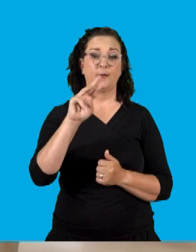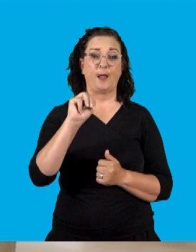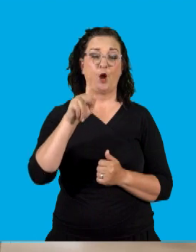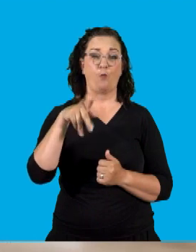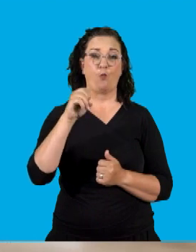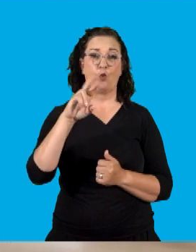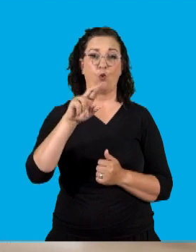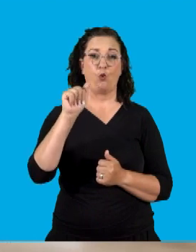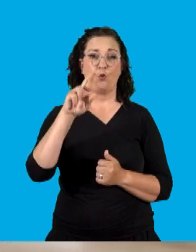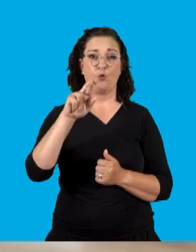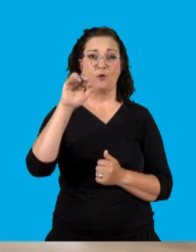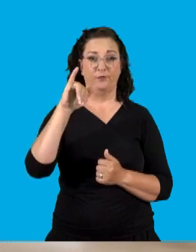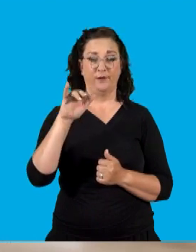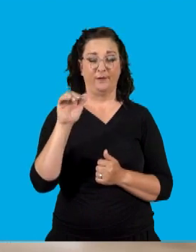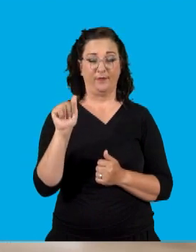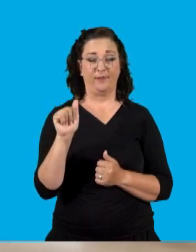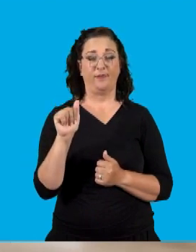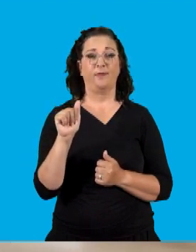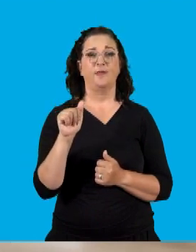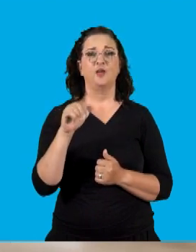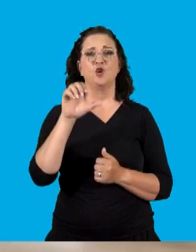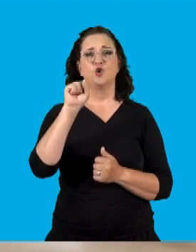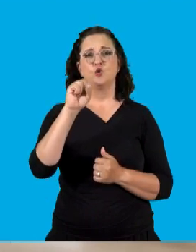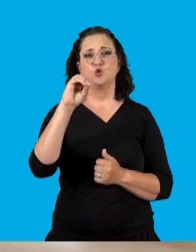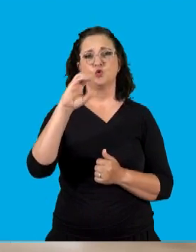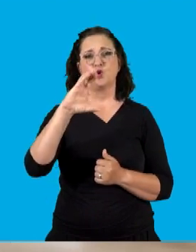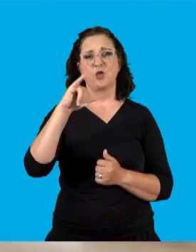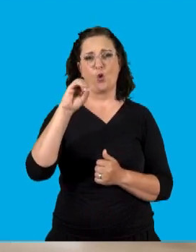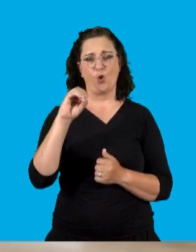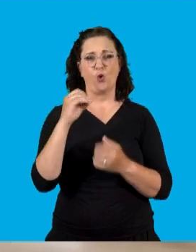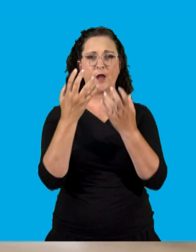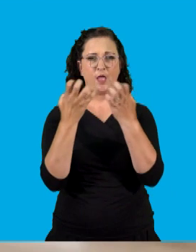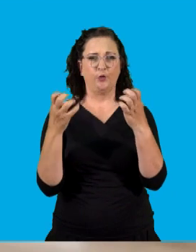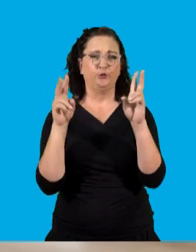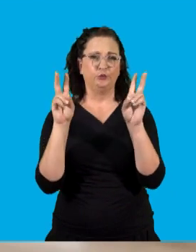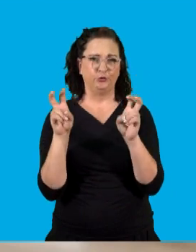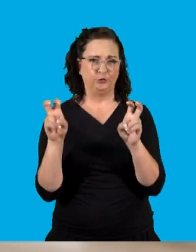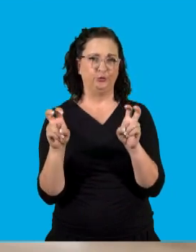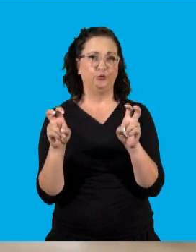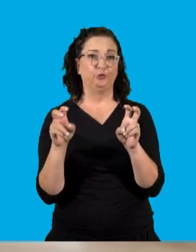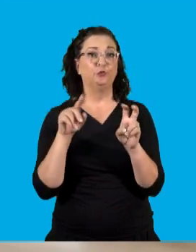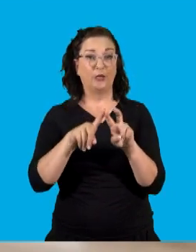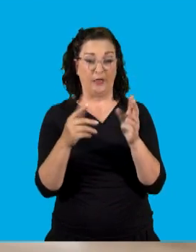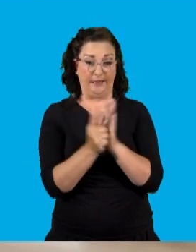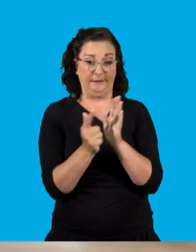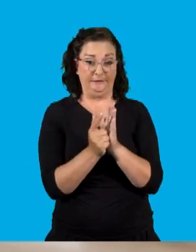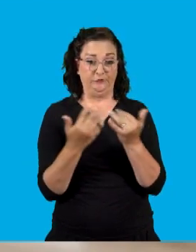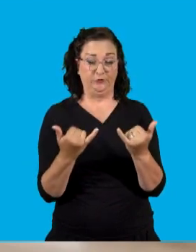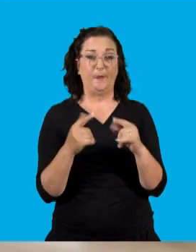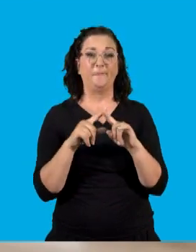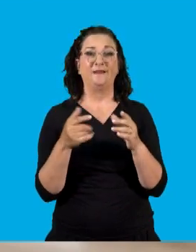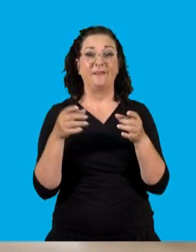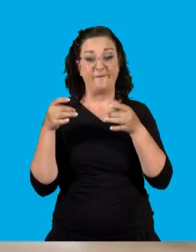the lesson that we were doing, we were looking at the contemporary socio-economic issues that are affecting the business, to